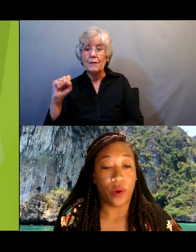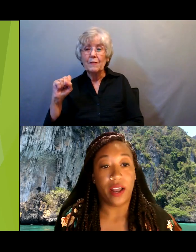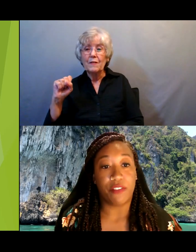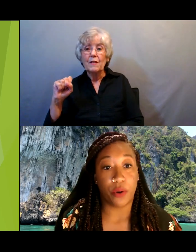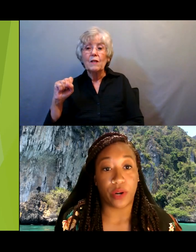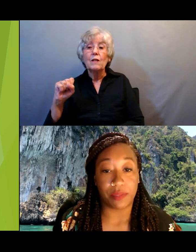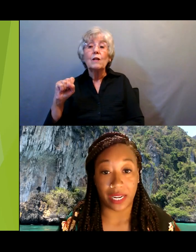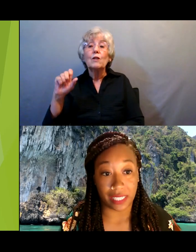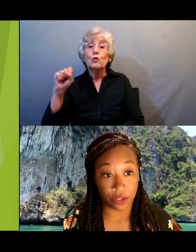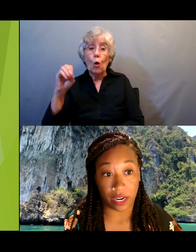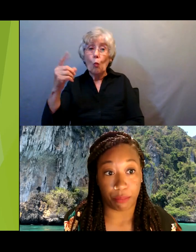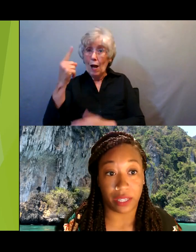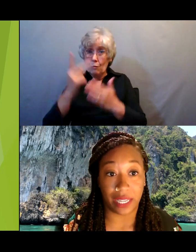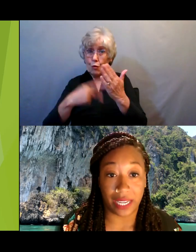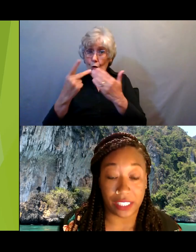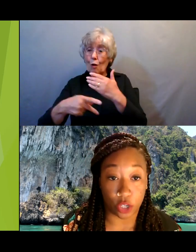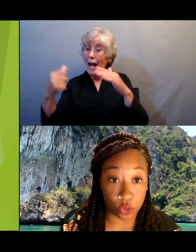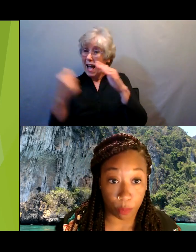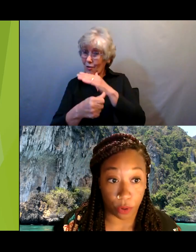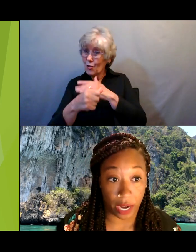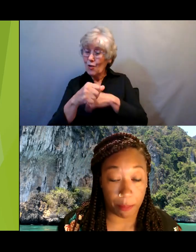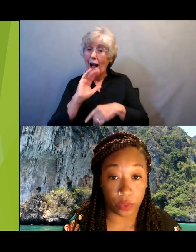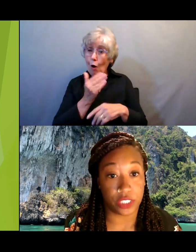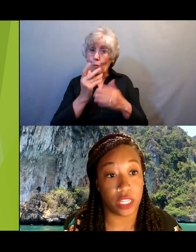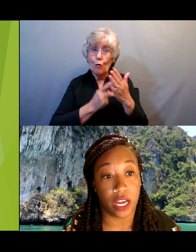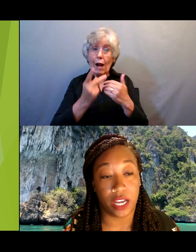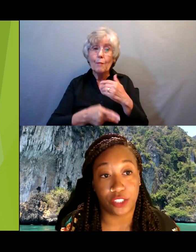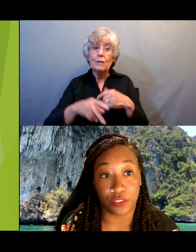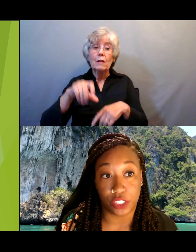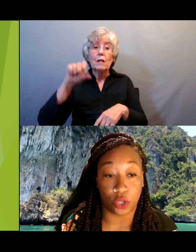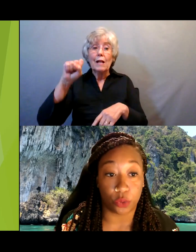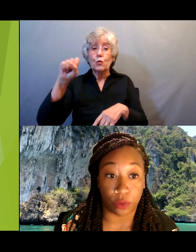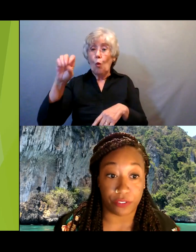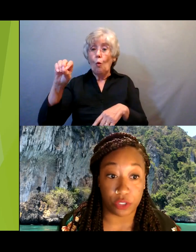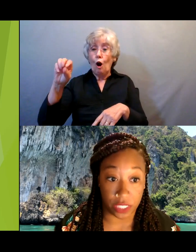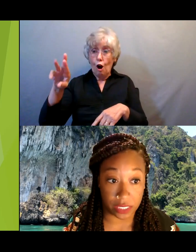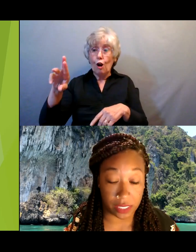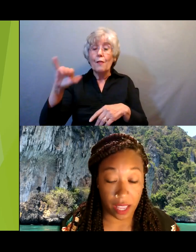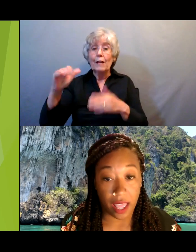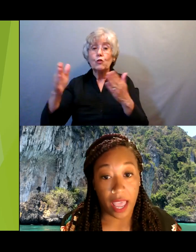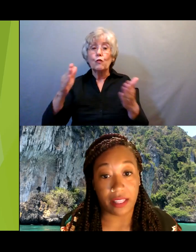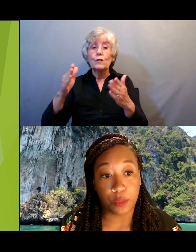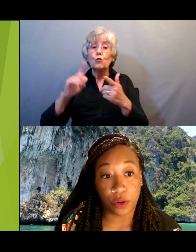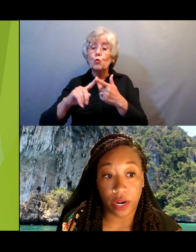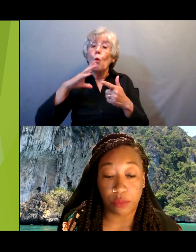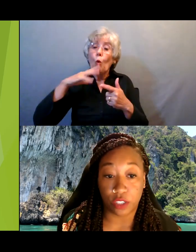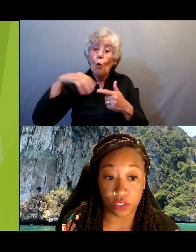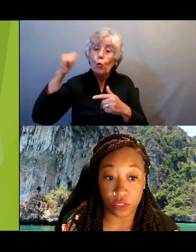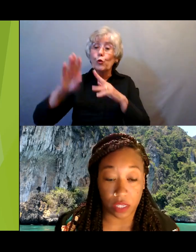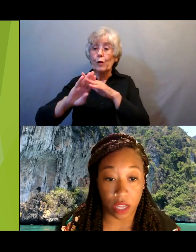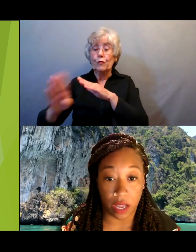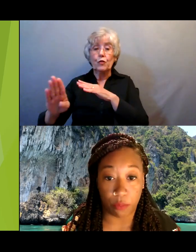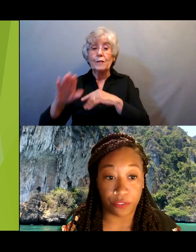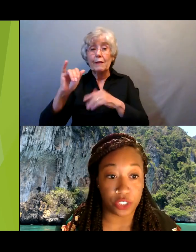So one of the programs that is under that umbrella is our Soar program, which is services to older refugees. And this program